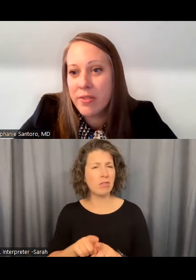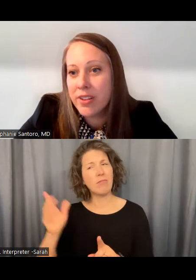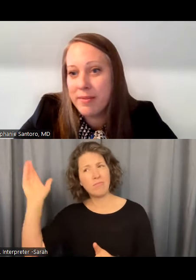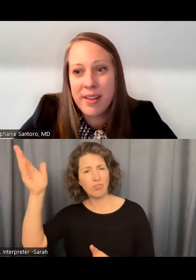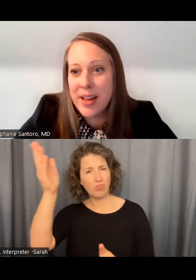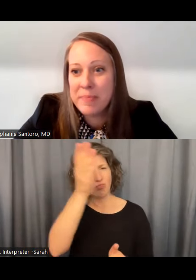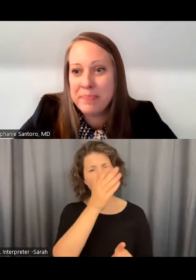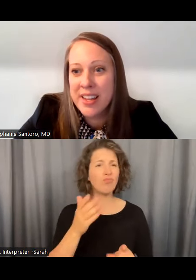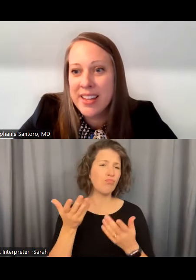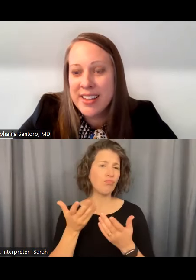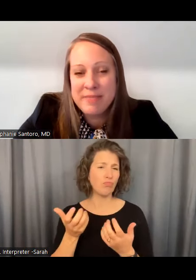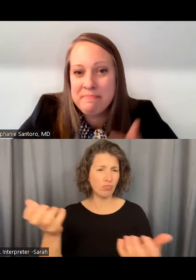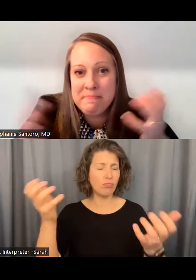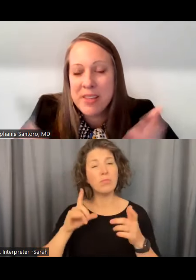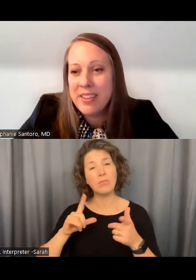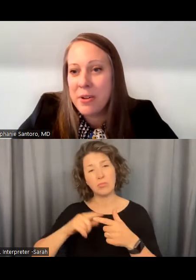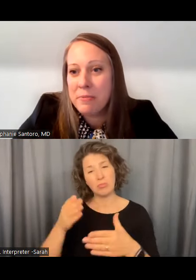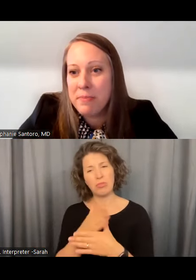positive,